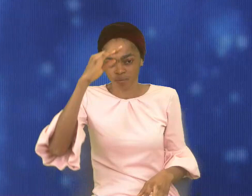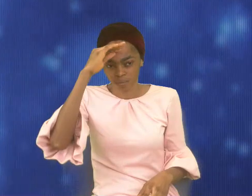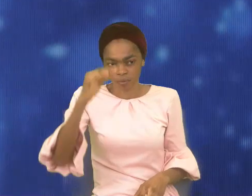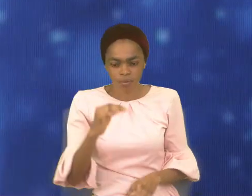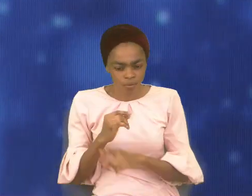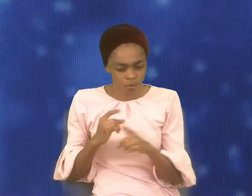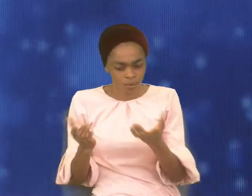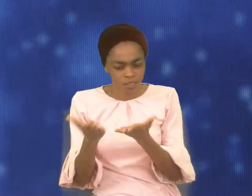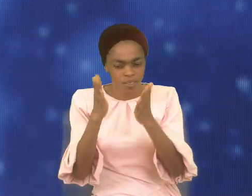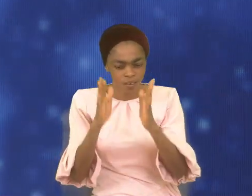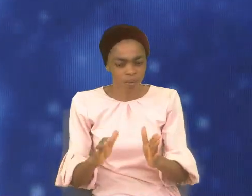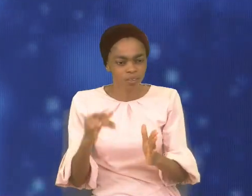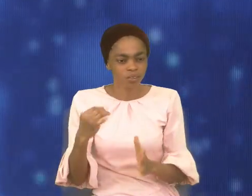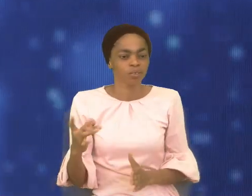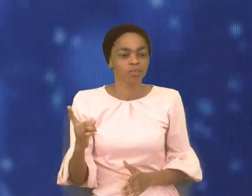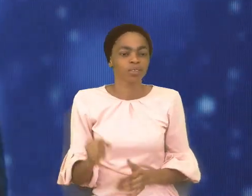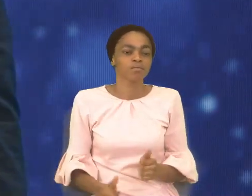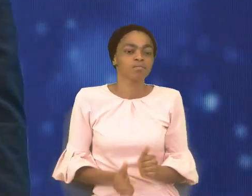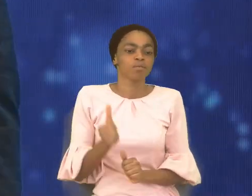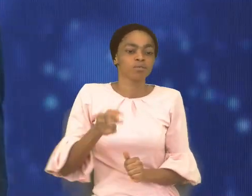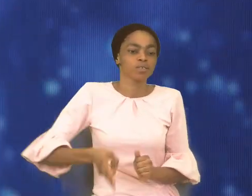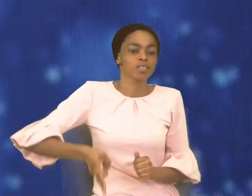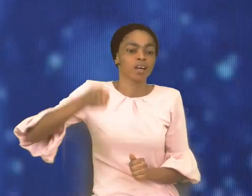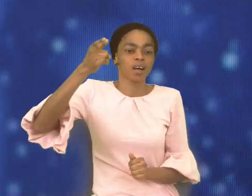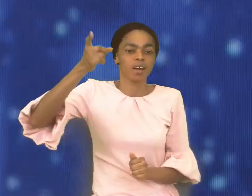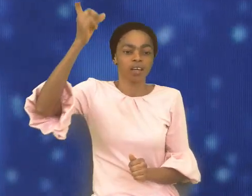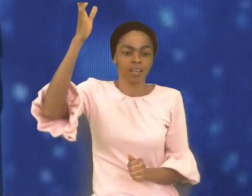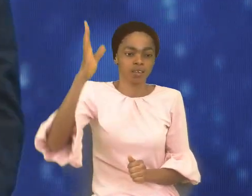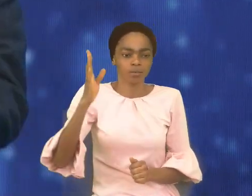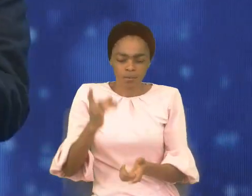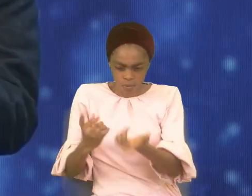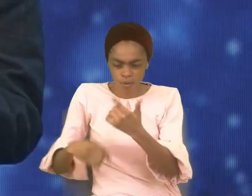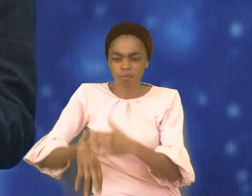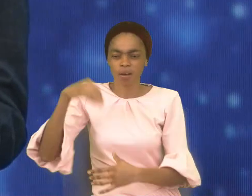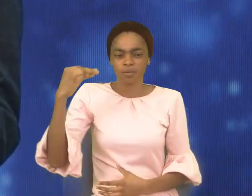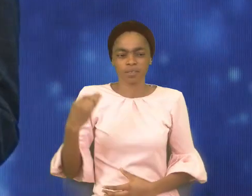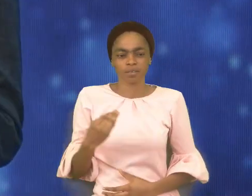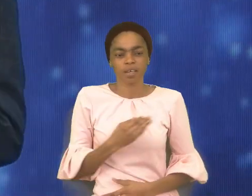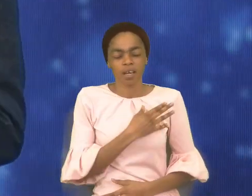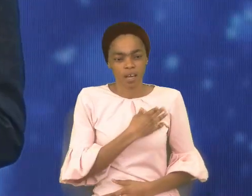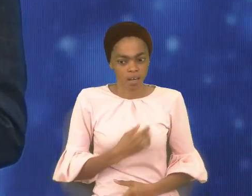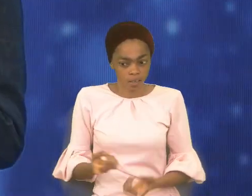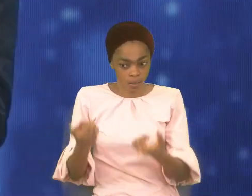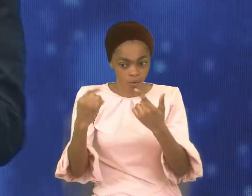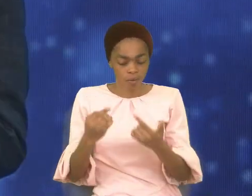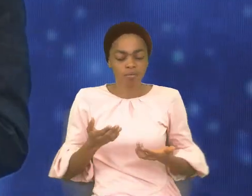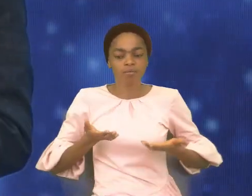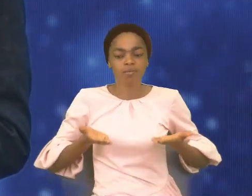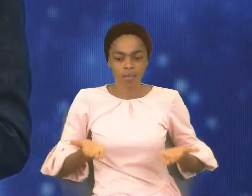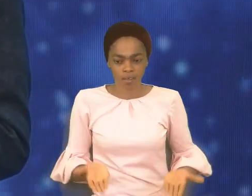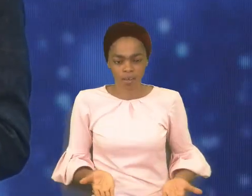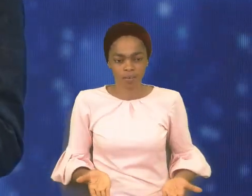God, come forth and come hither. Then Shadrach,